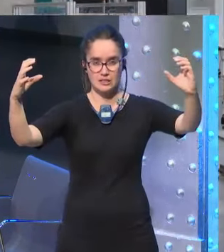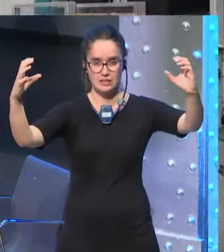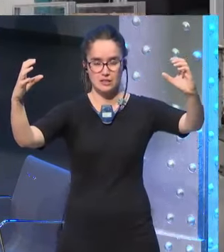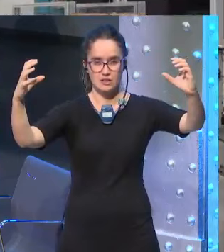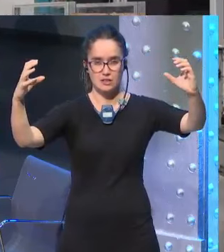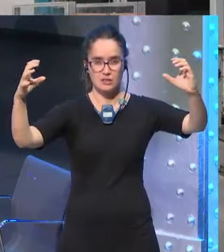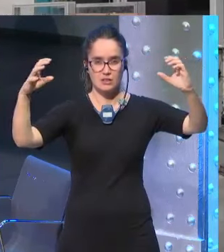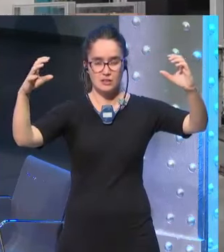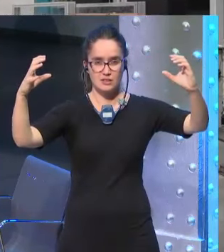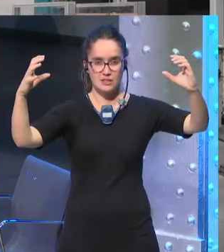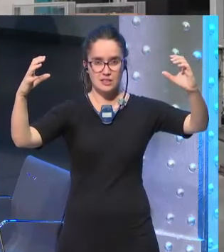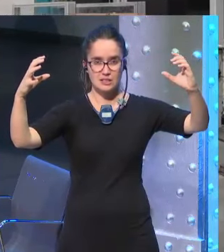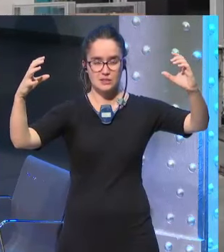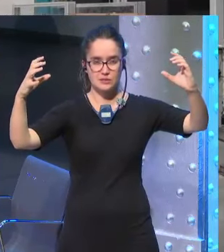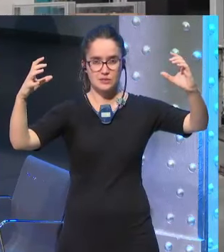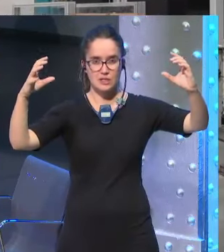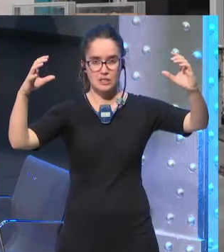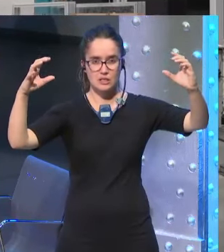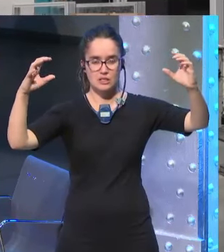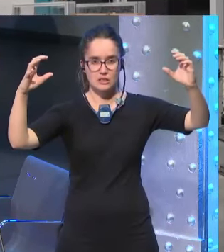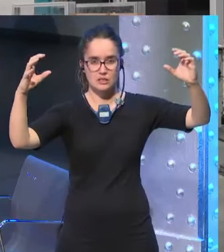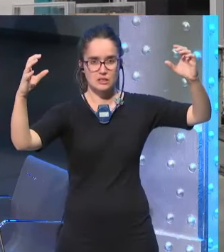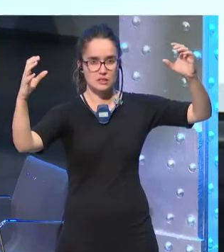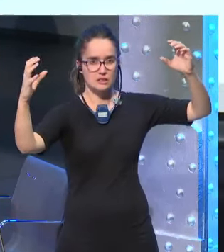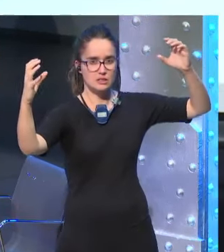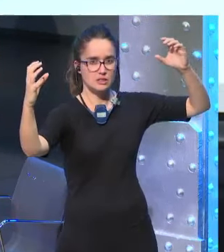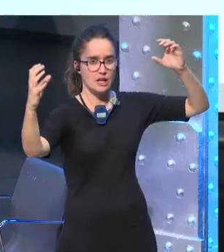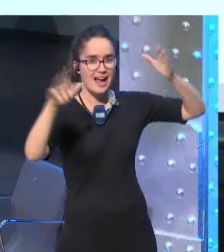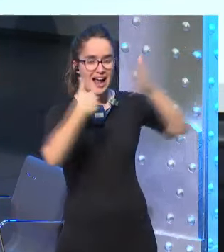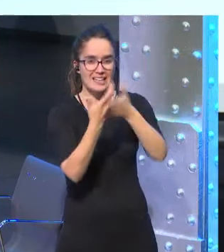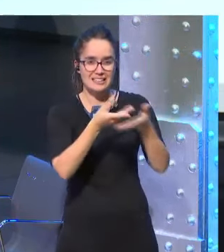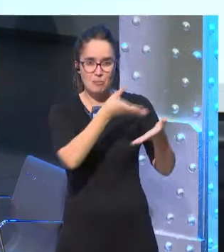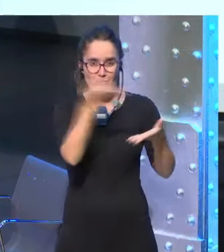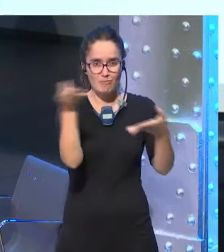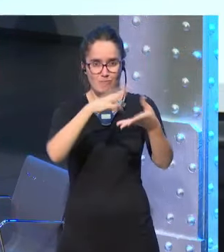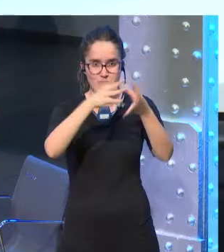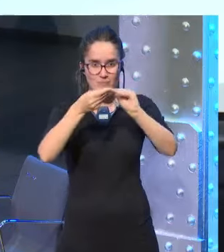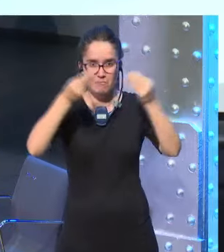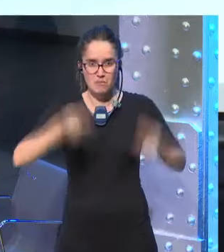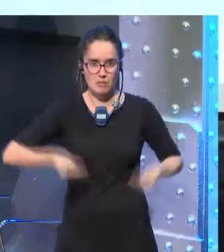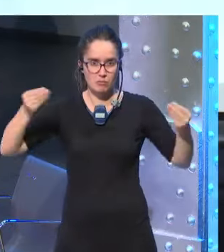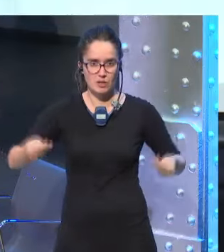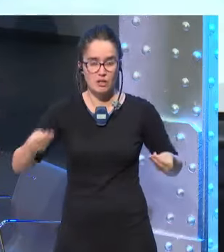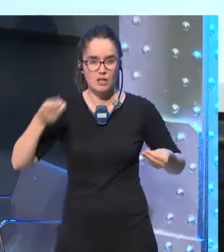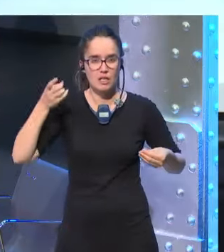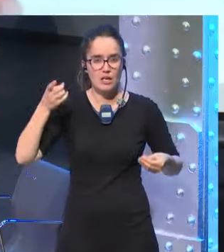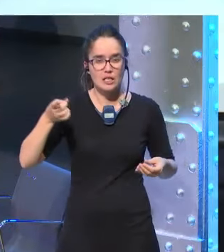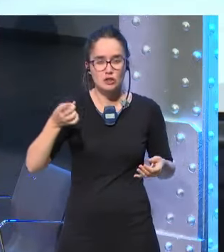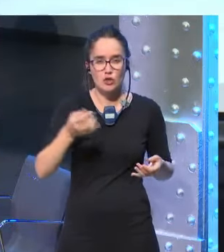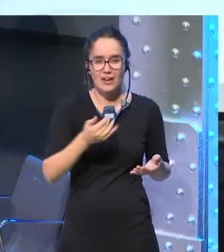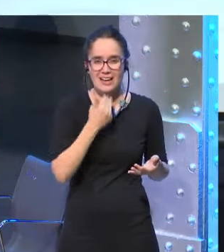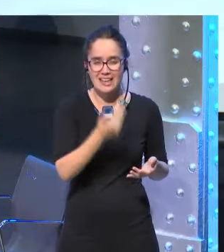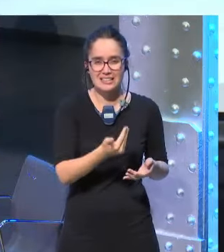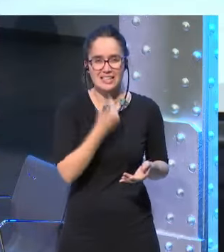and then just rotates it in place. And you can sense that, yes, it's close to what the humans could do, but humans would really need